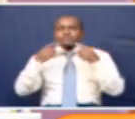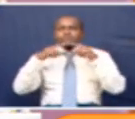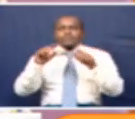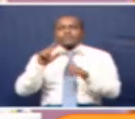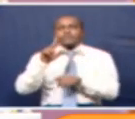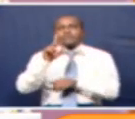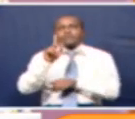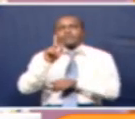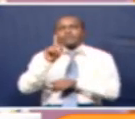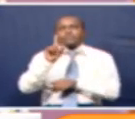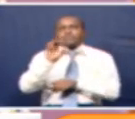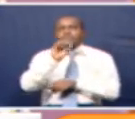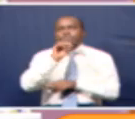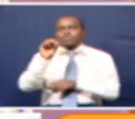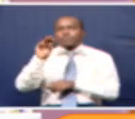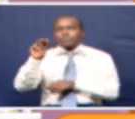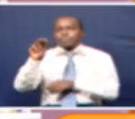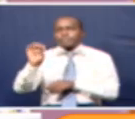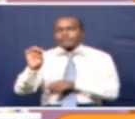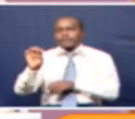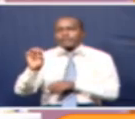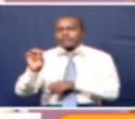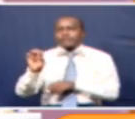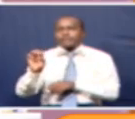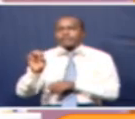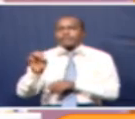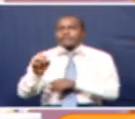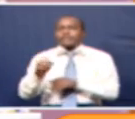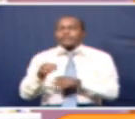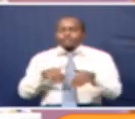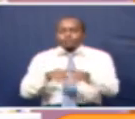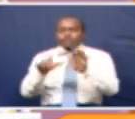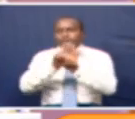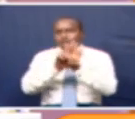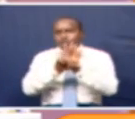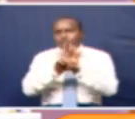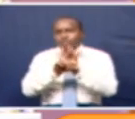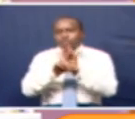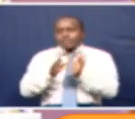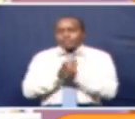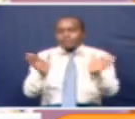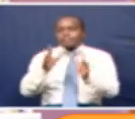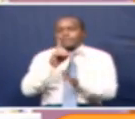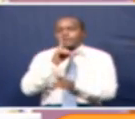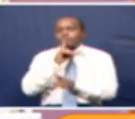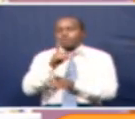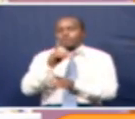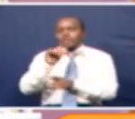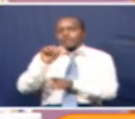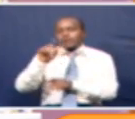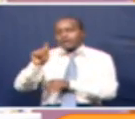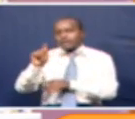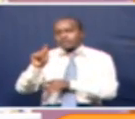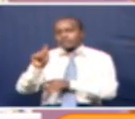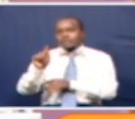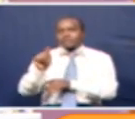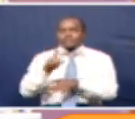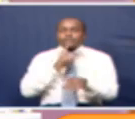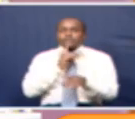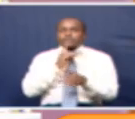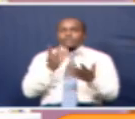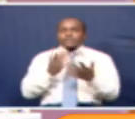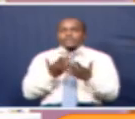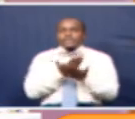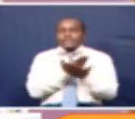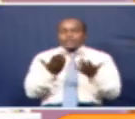Kome. Jafet Kome cited the law, the Public Order Act, which in where